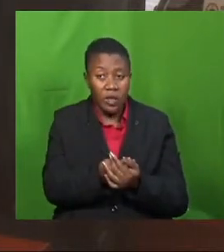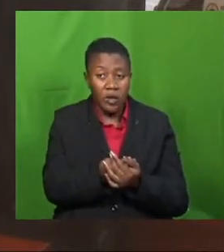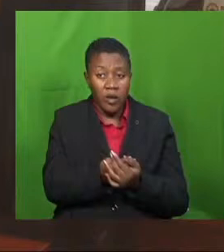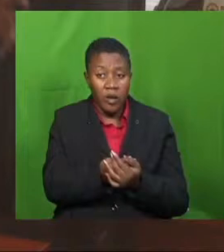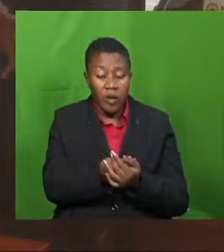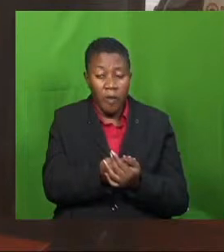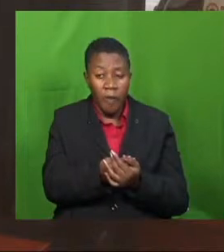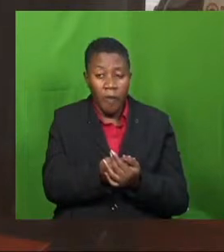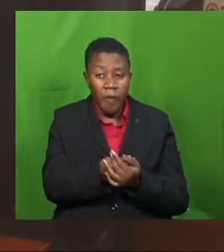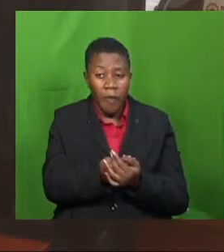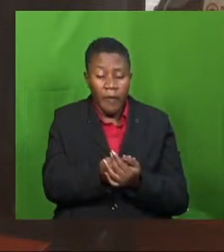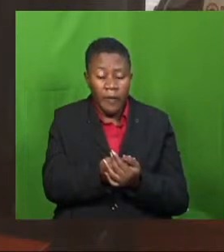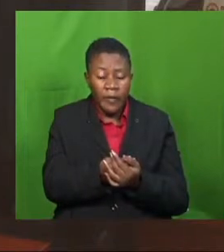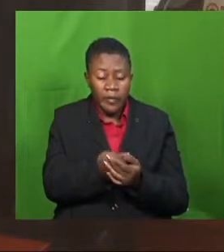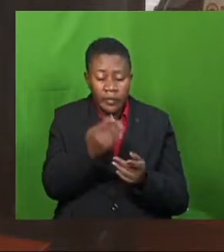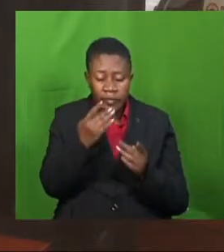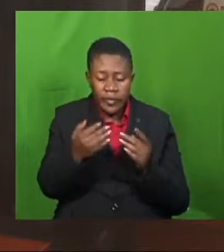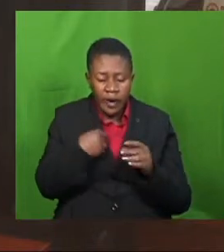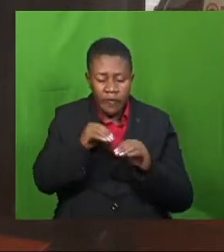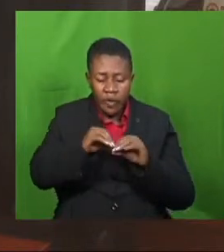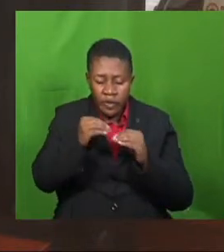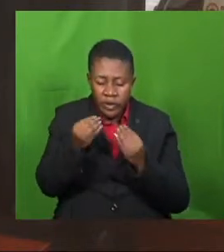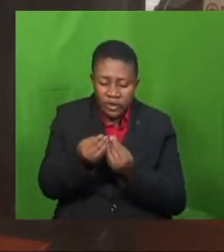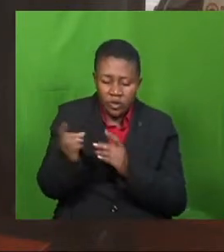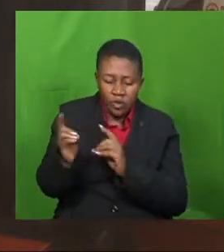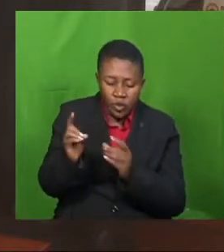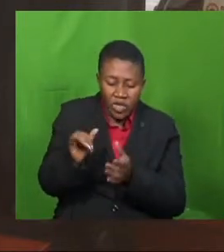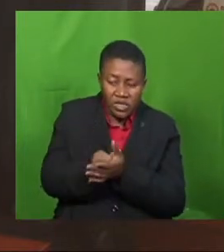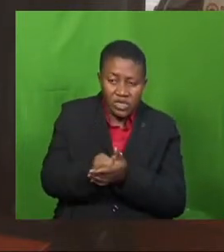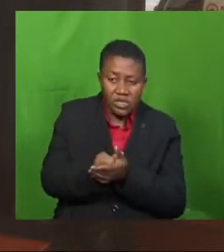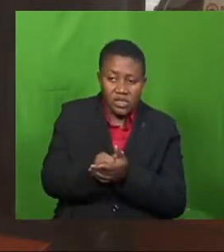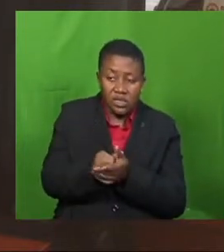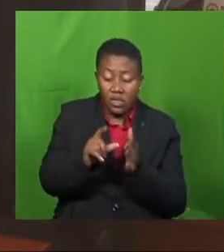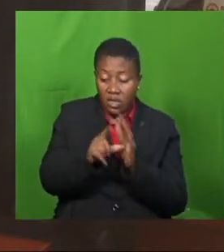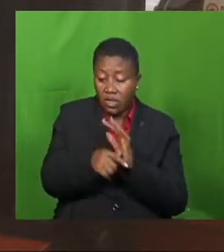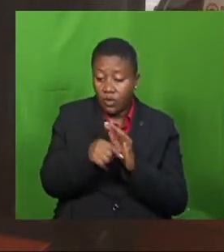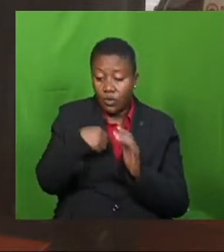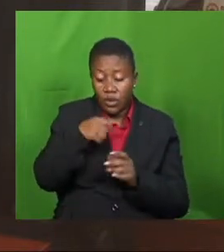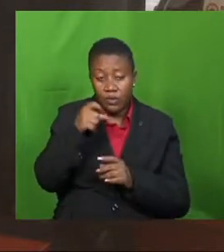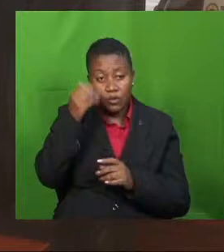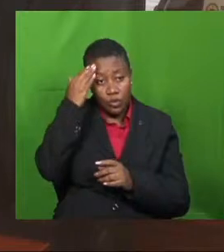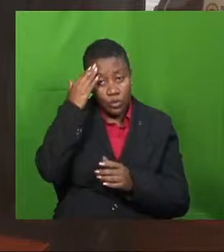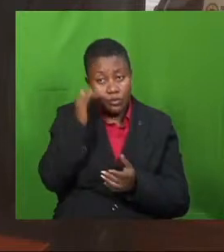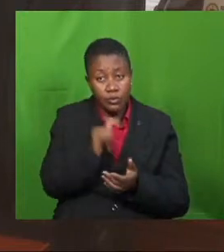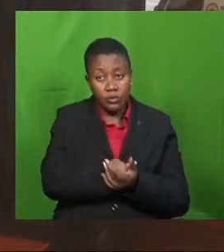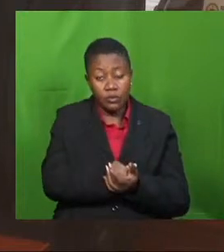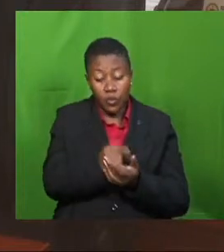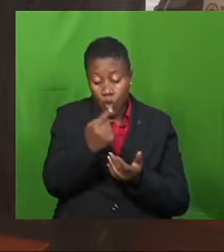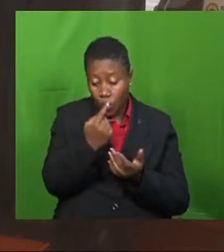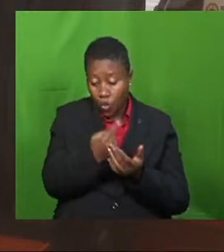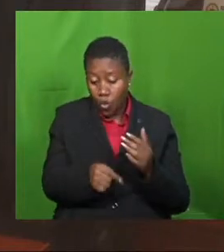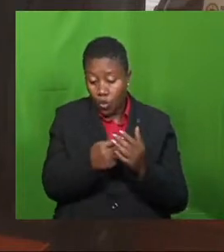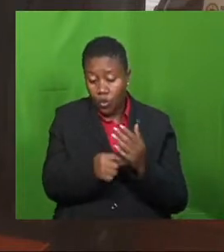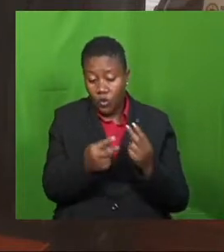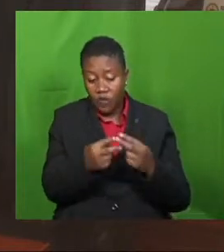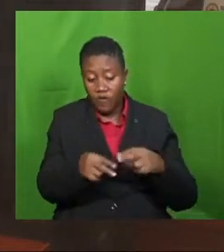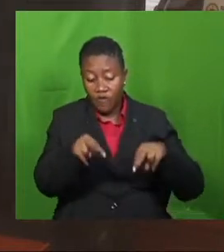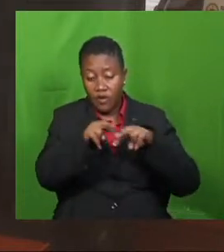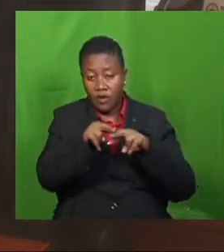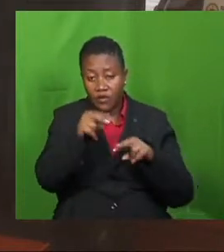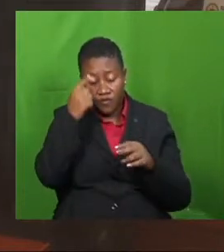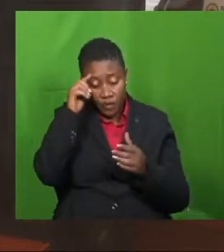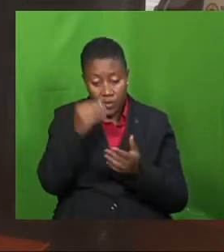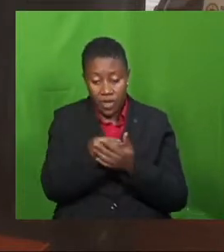certified outfit, and then from a particular ministry we get to know that what value for money that they have been submitted to us